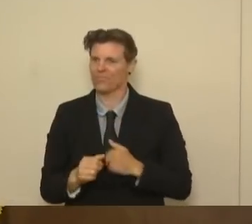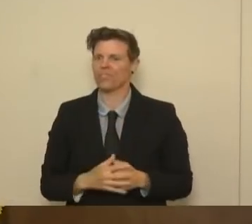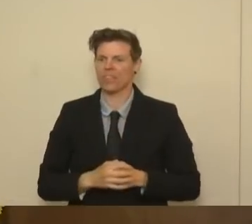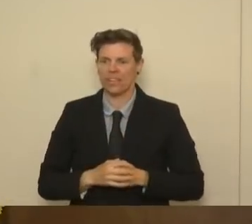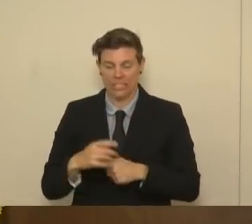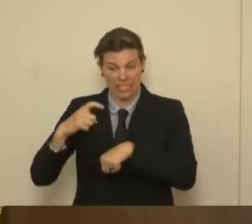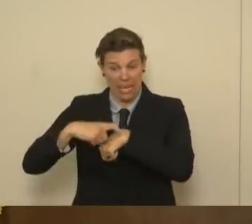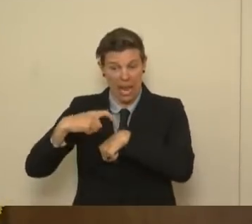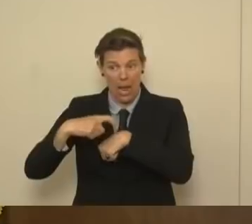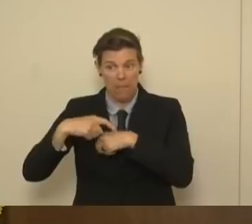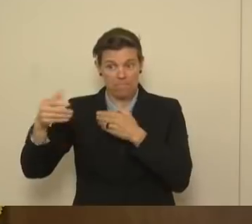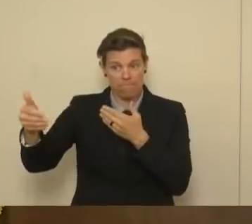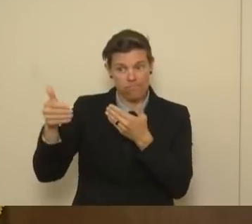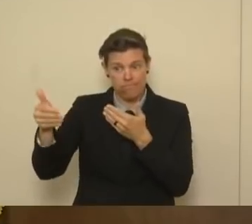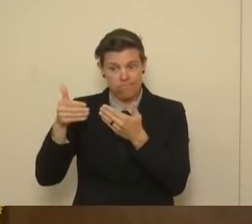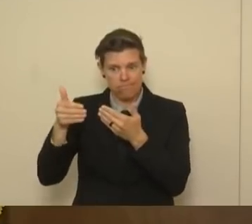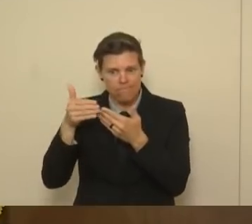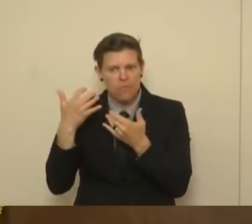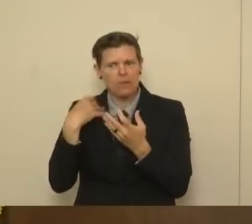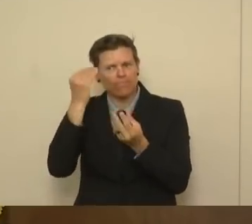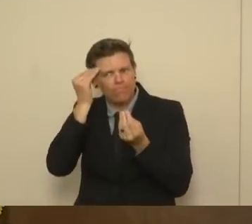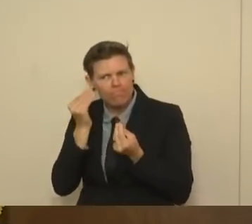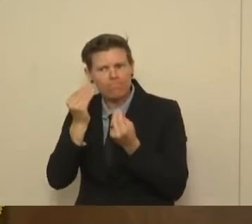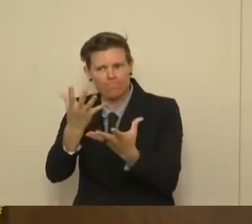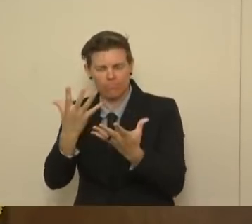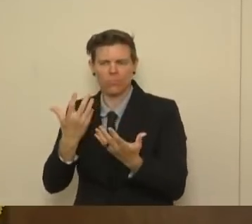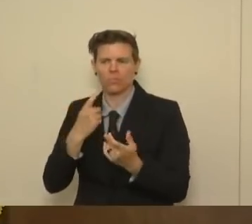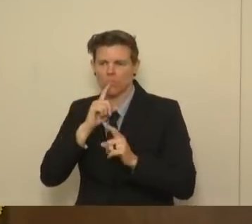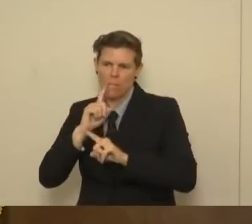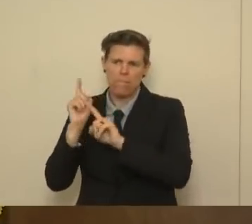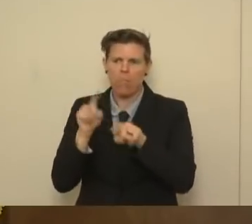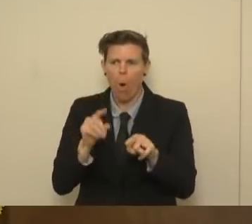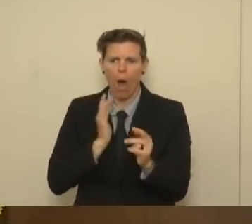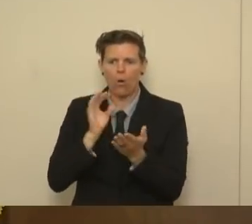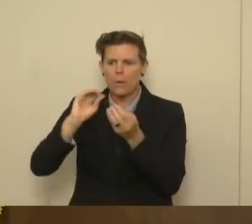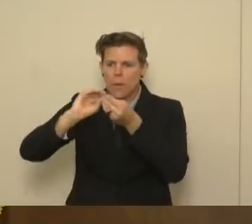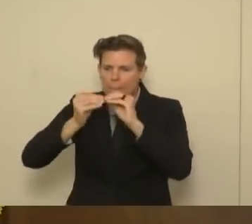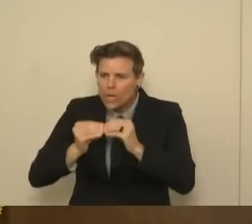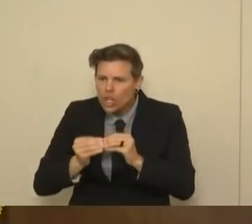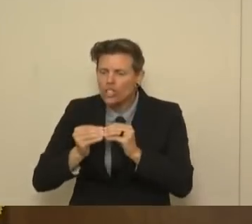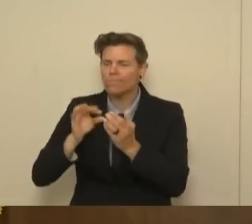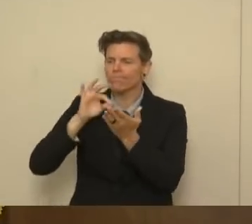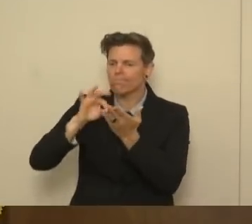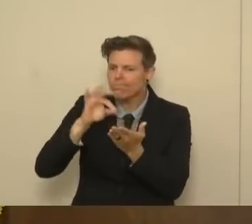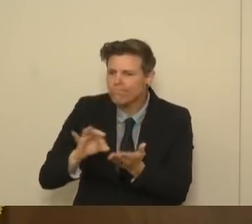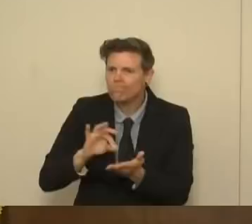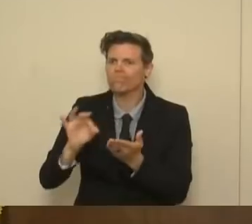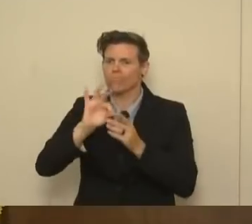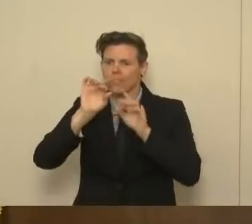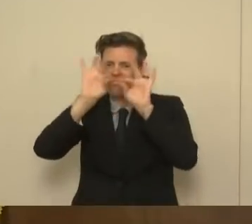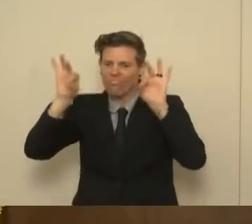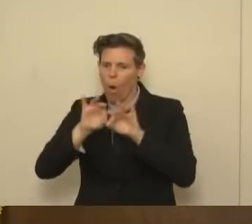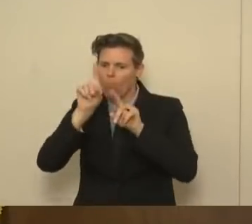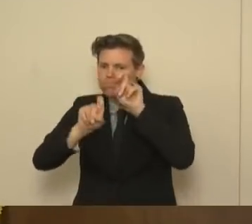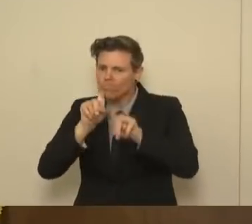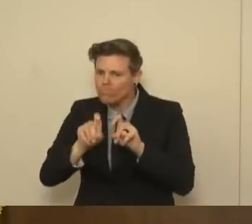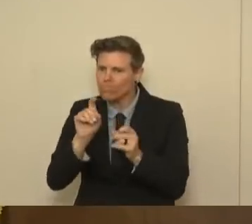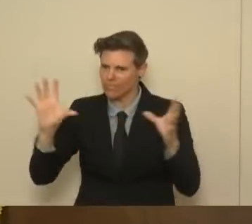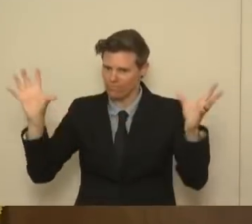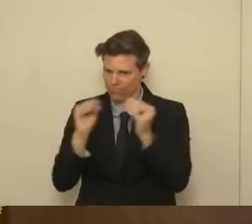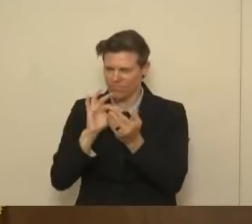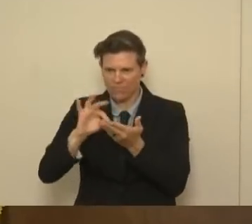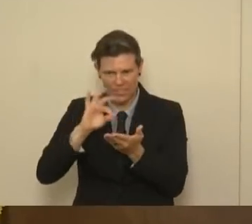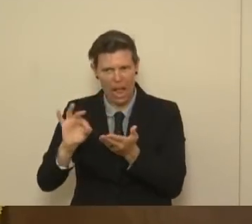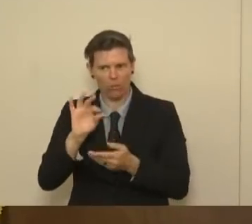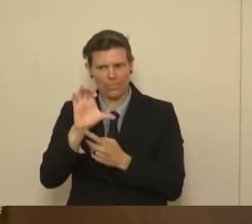in responding to our census questions and making sure that that data is rolling up to the federal government.